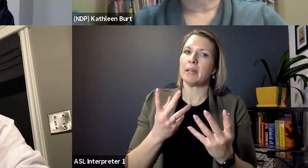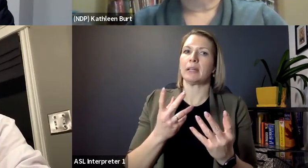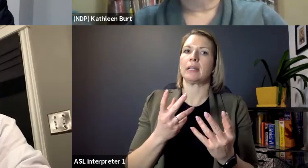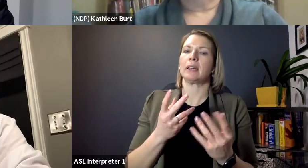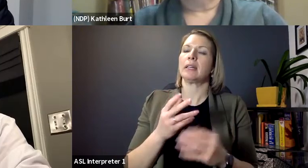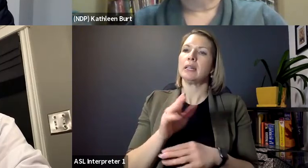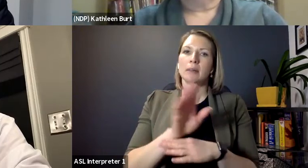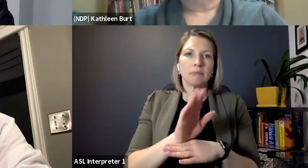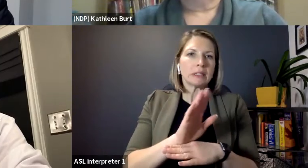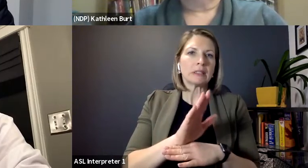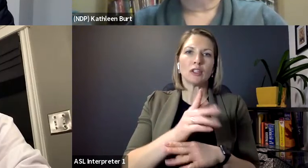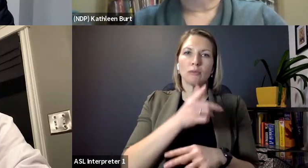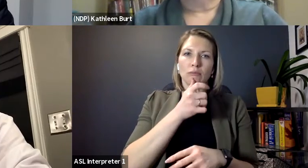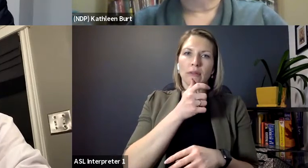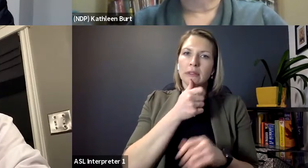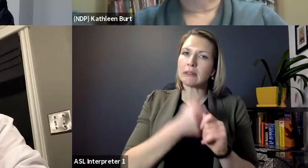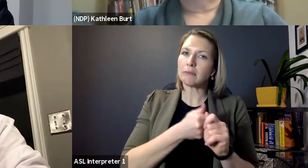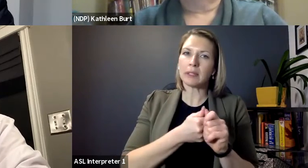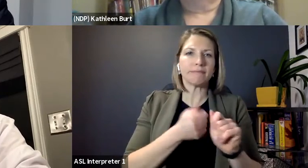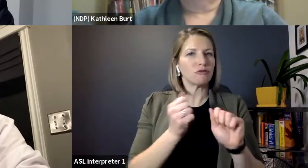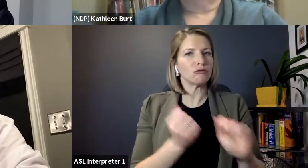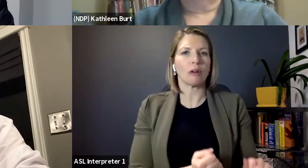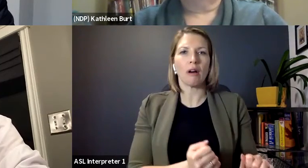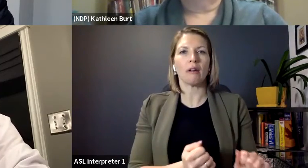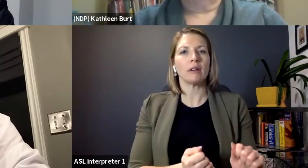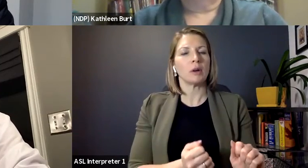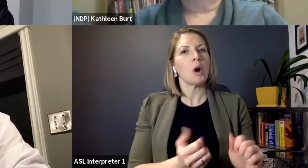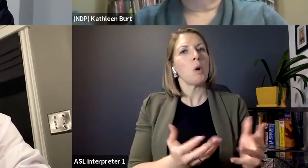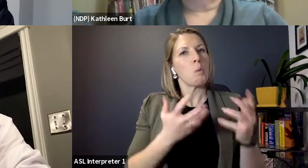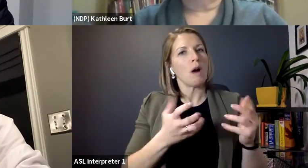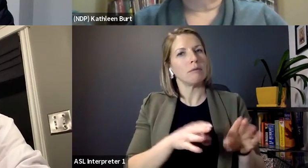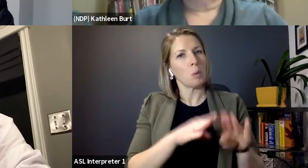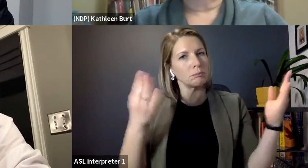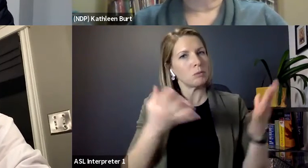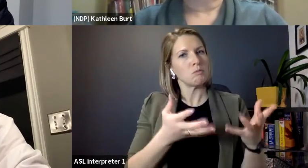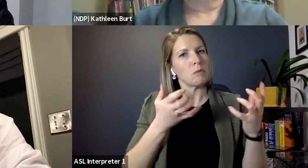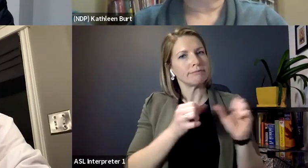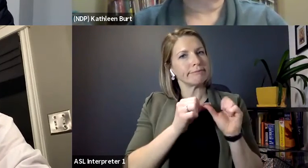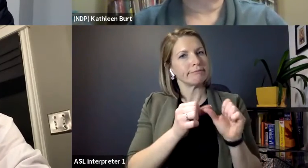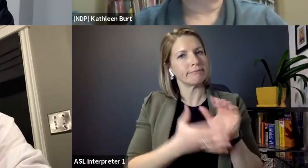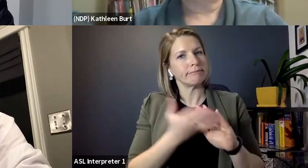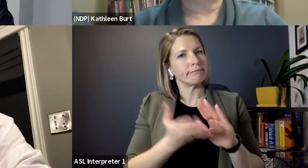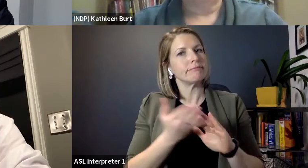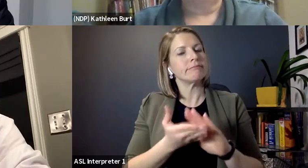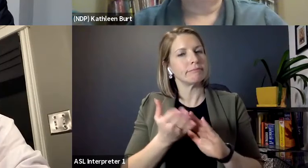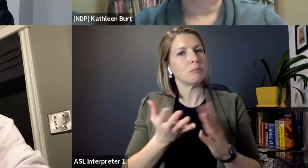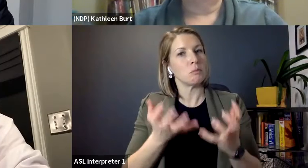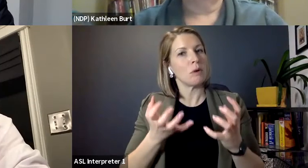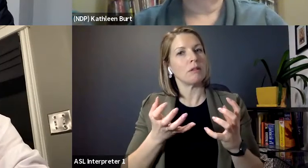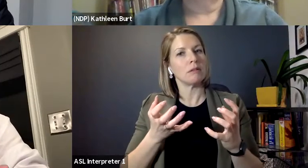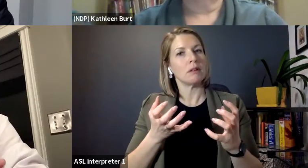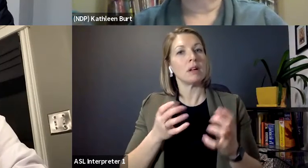resilient. And you're right in your question. There are 3 distinct phases that the tourism industry is going